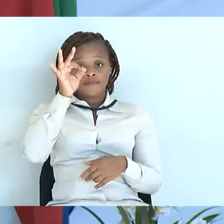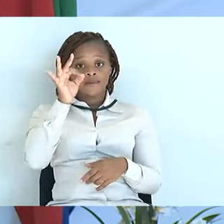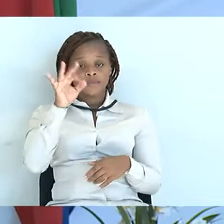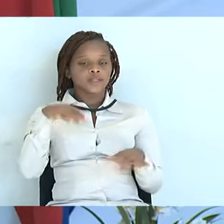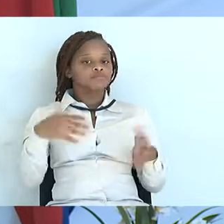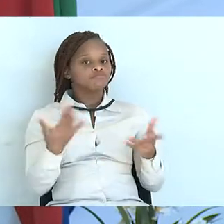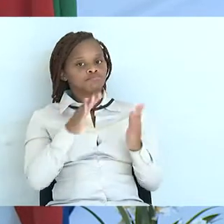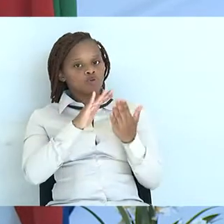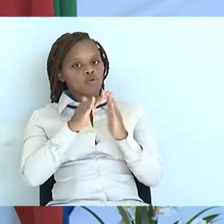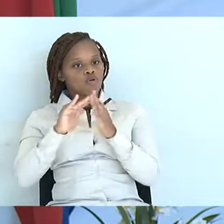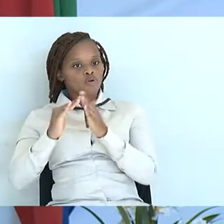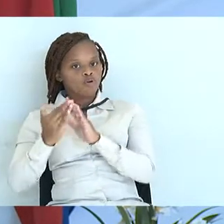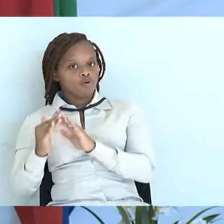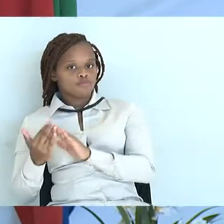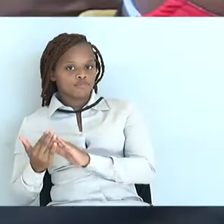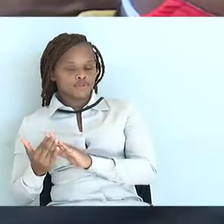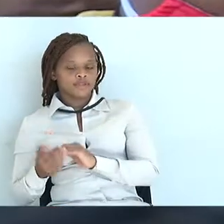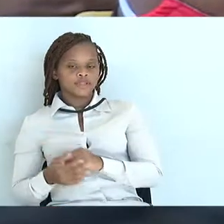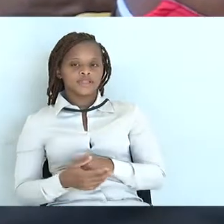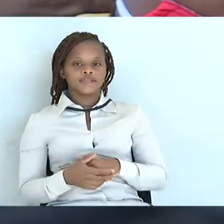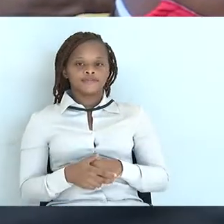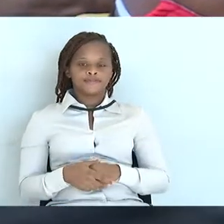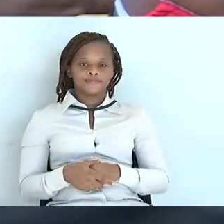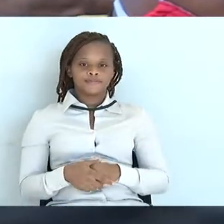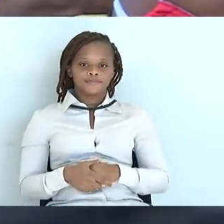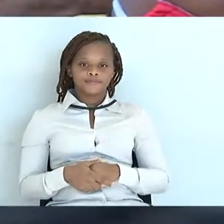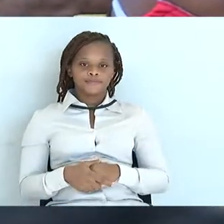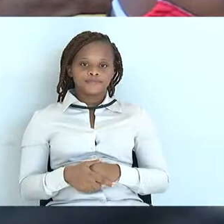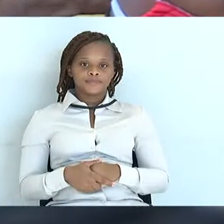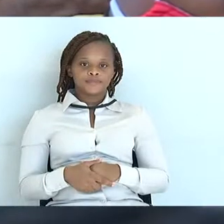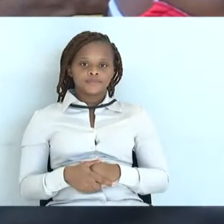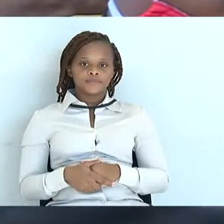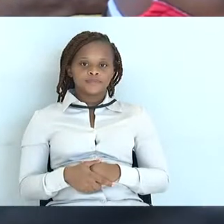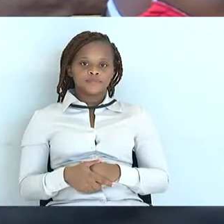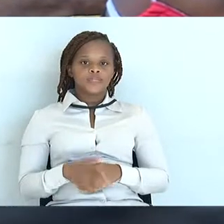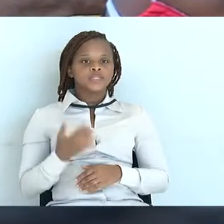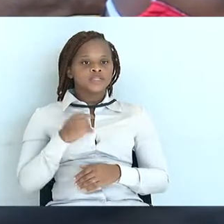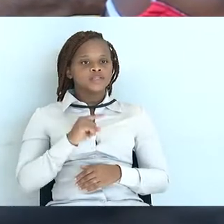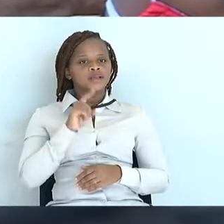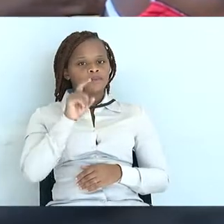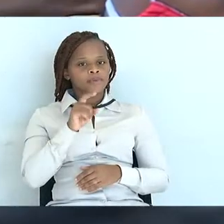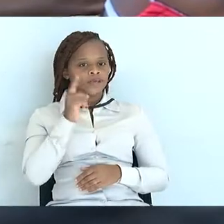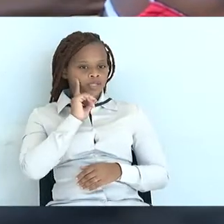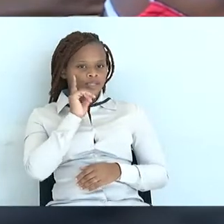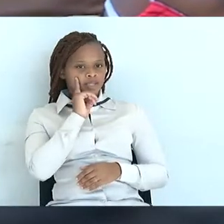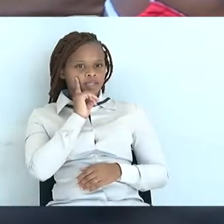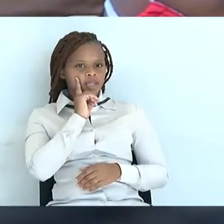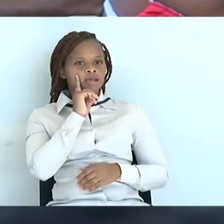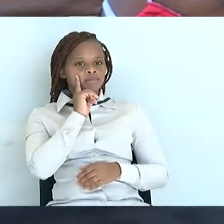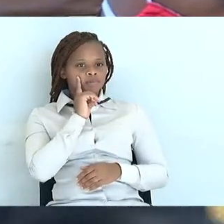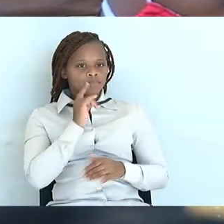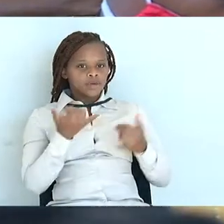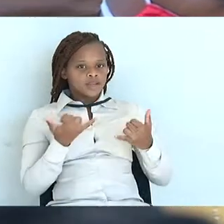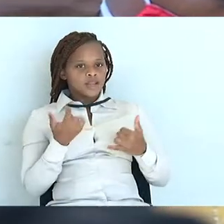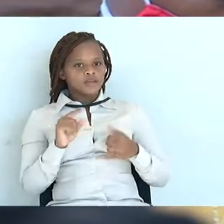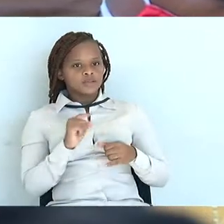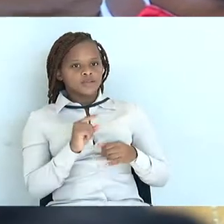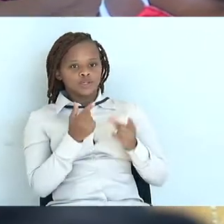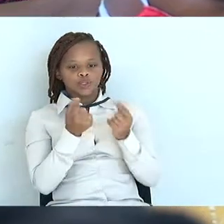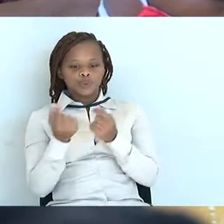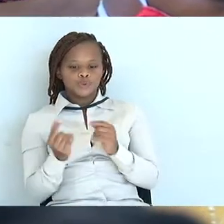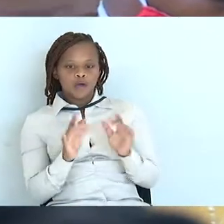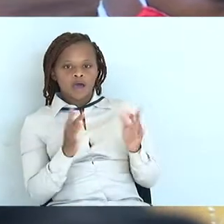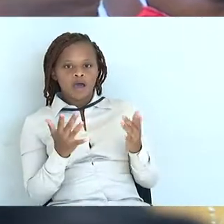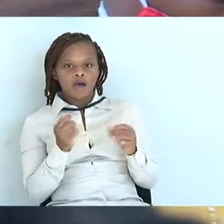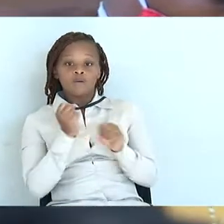community, to see to what extent we can really build our own capacity to ensure that this project, it does not